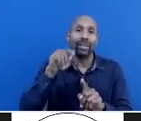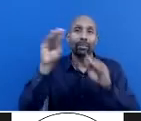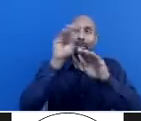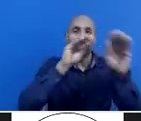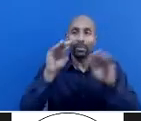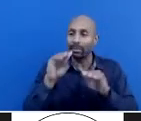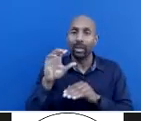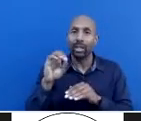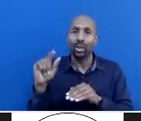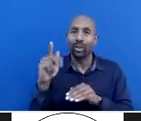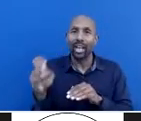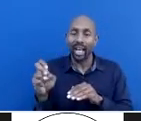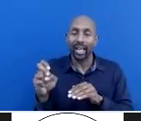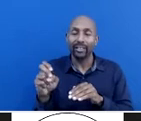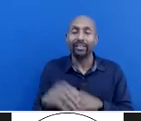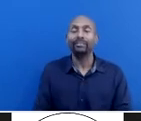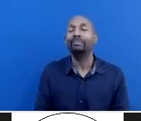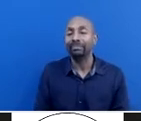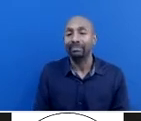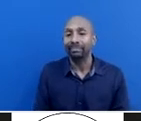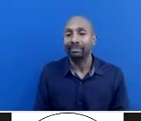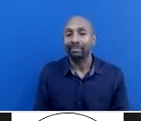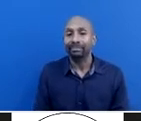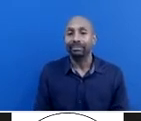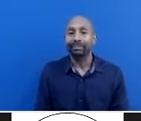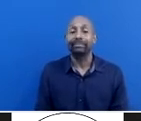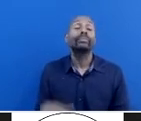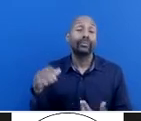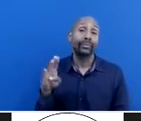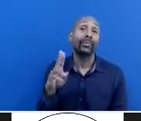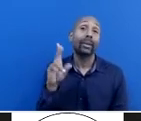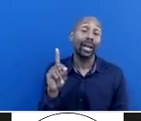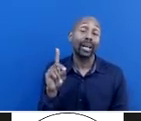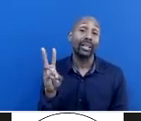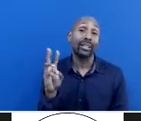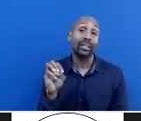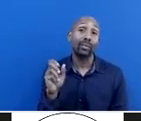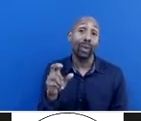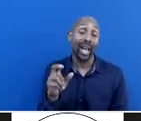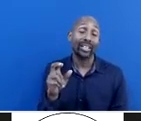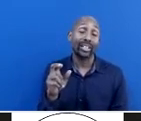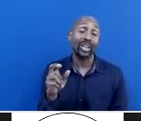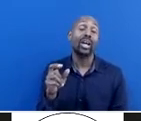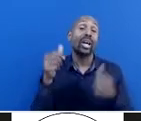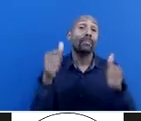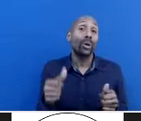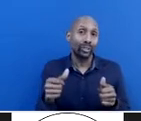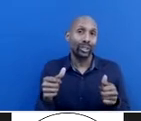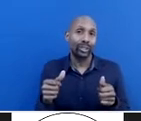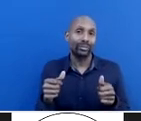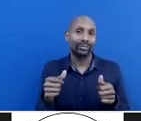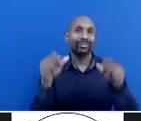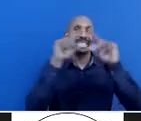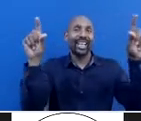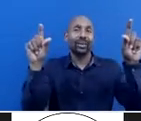The same great kings of Africa, Budweiser poster that I used to see in